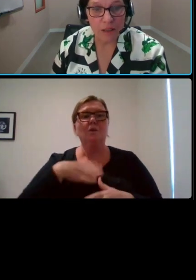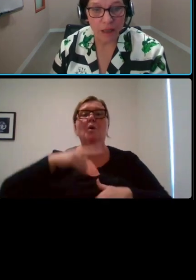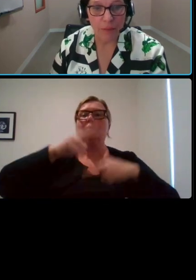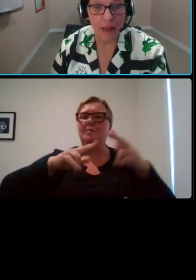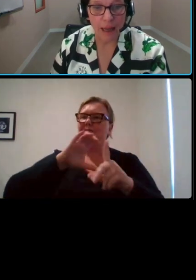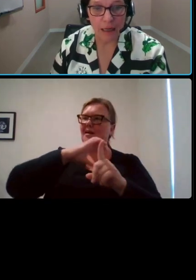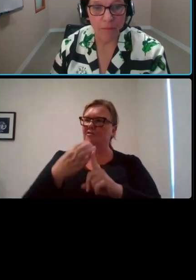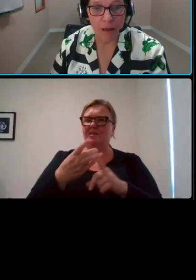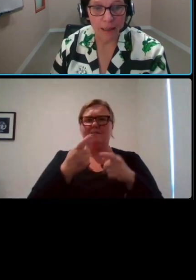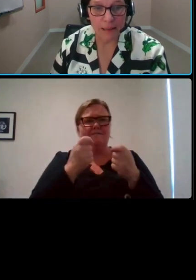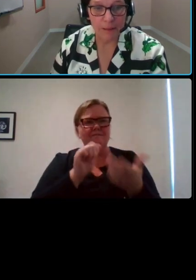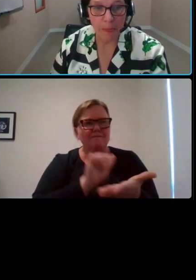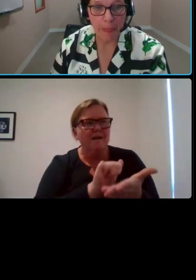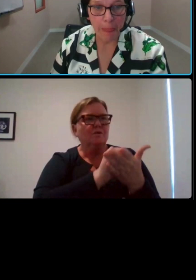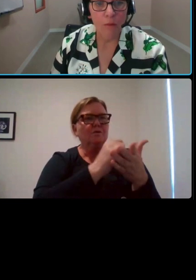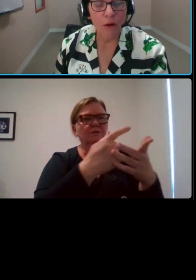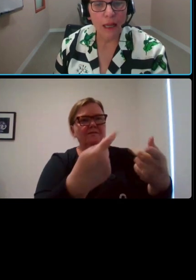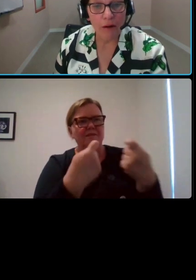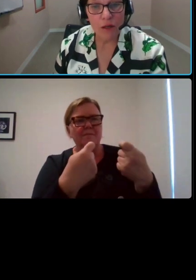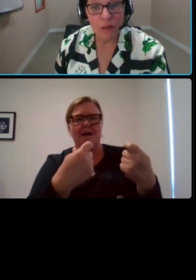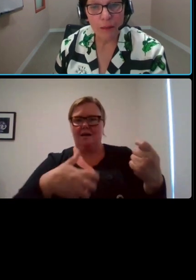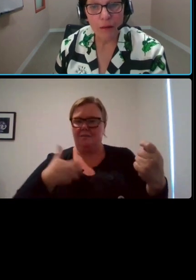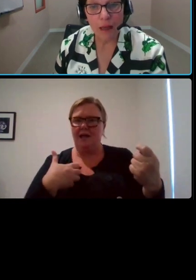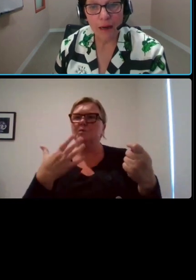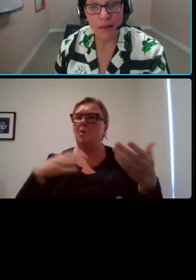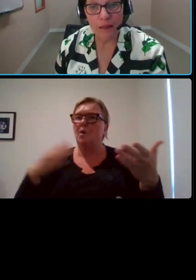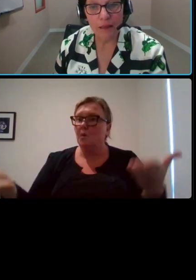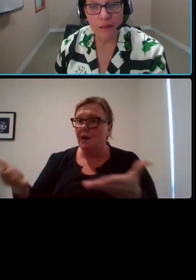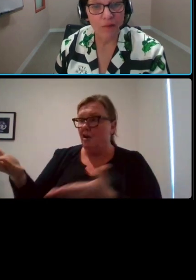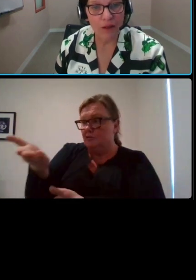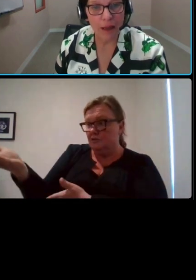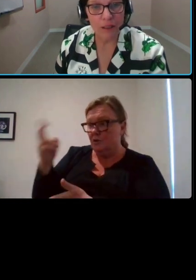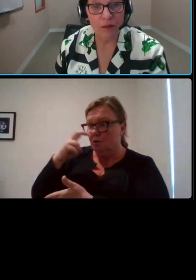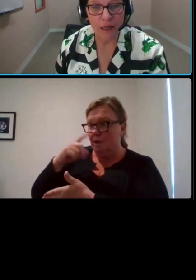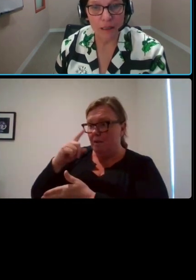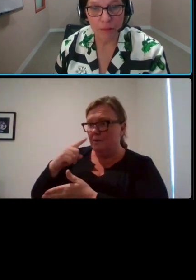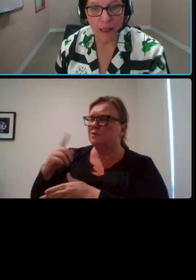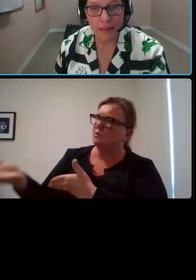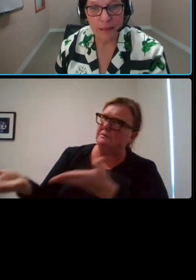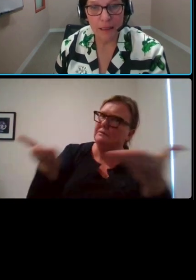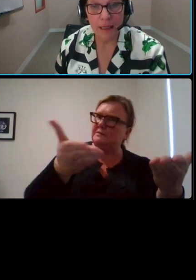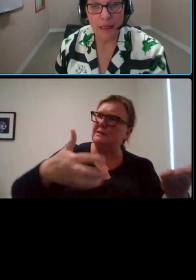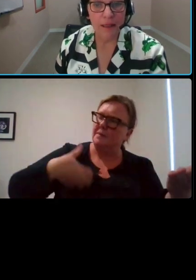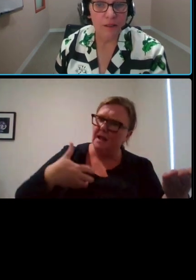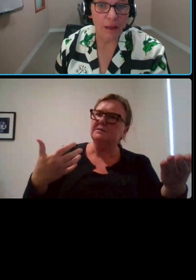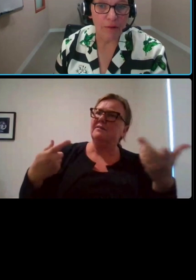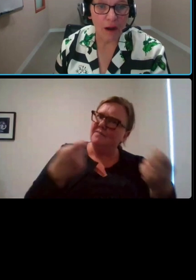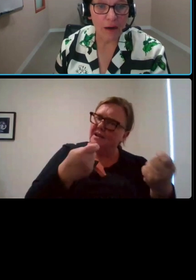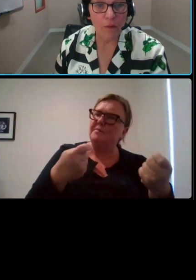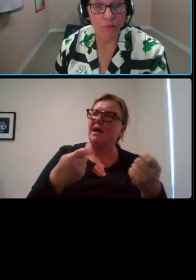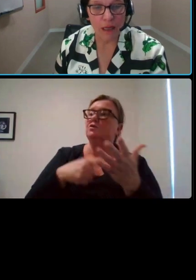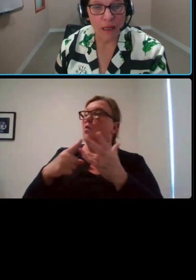that values feedback and complaints. We want to encourage older people and others to provide feedback to raise complaints, either